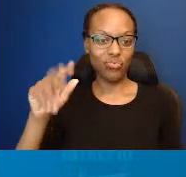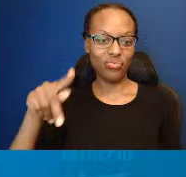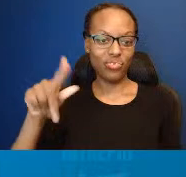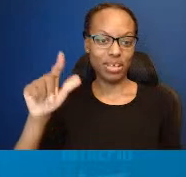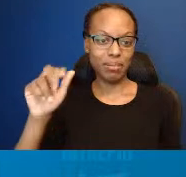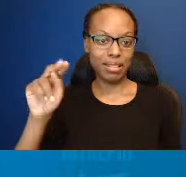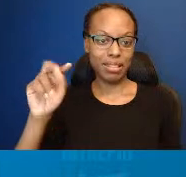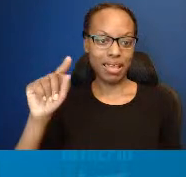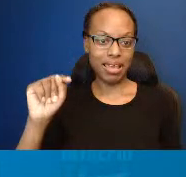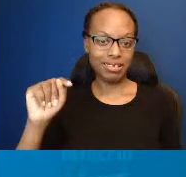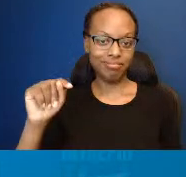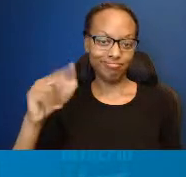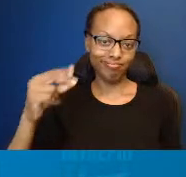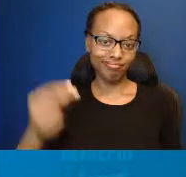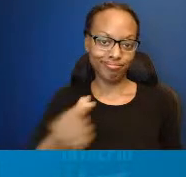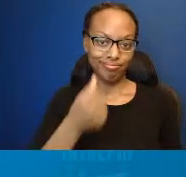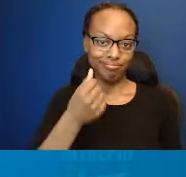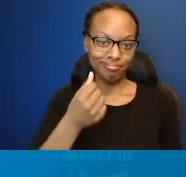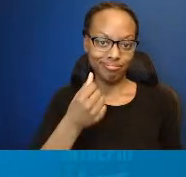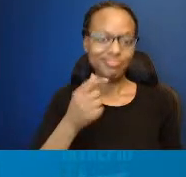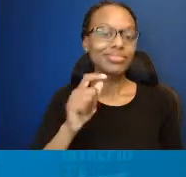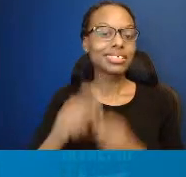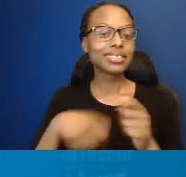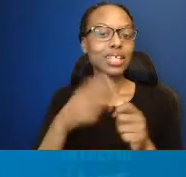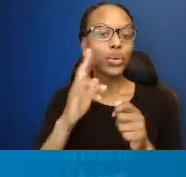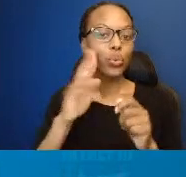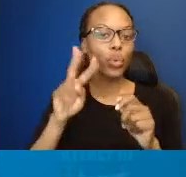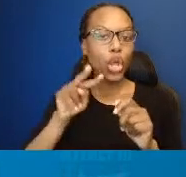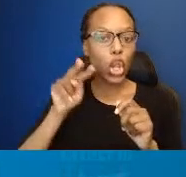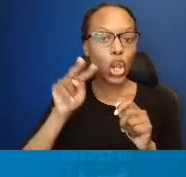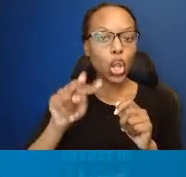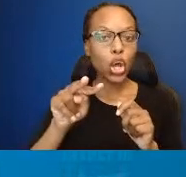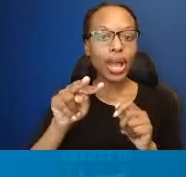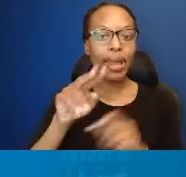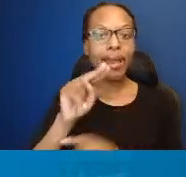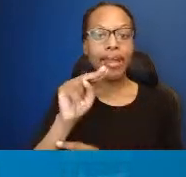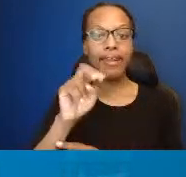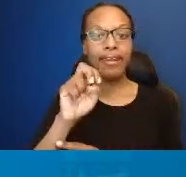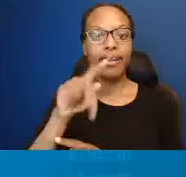Neptune. Maybe we can check out Neptune. Let's see the blue planet.